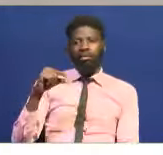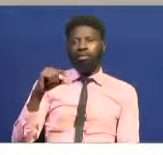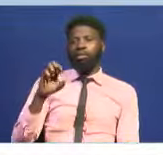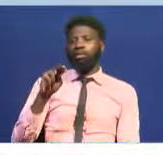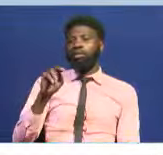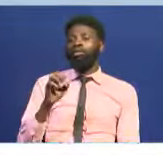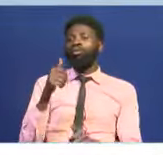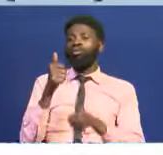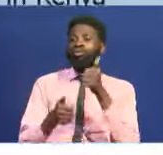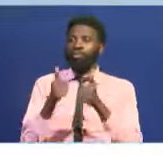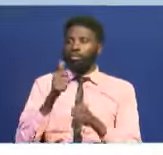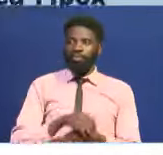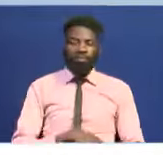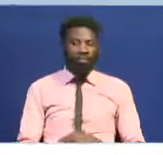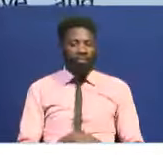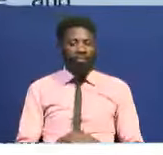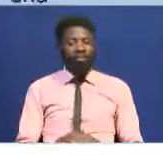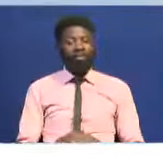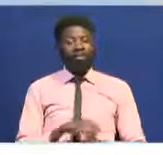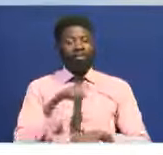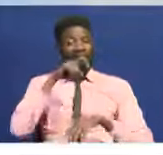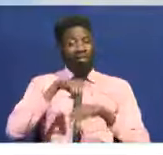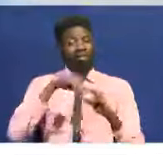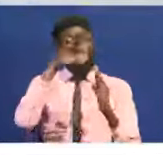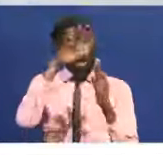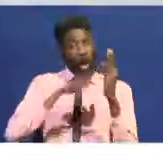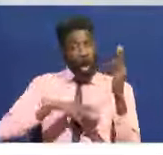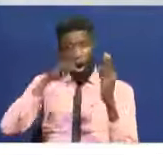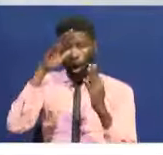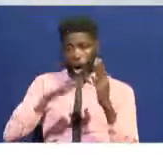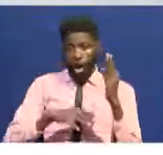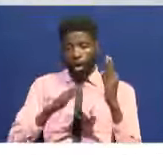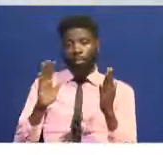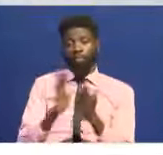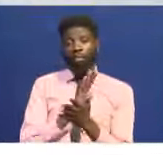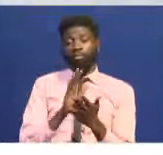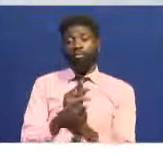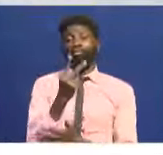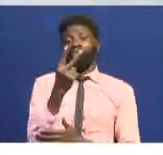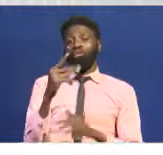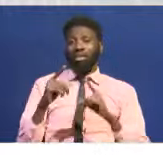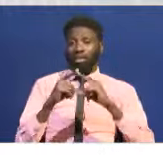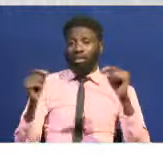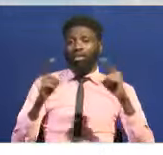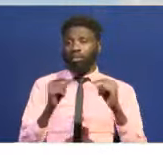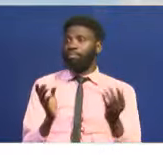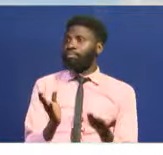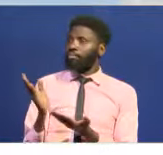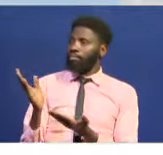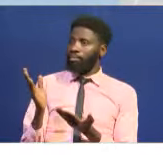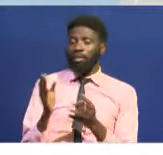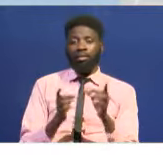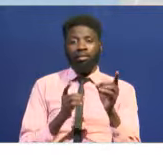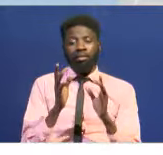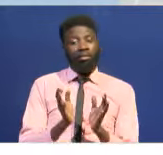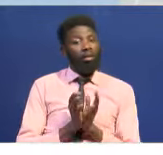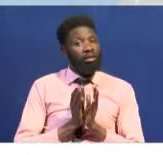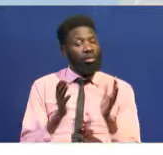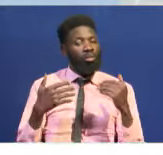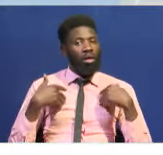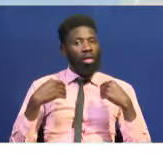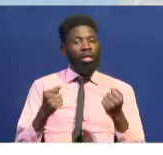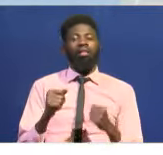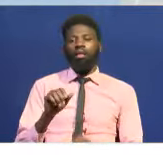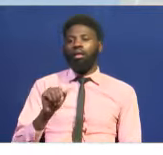that we are dealing with. In a two-page statement, the Health Director General Patrick Amoth said the patient, who is a 30-year-old